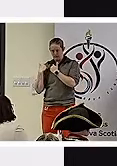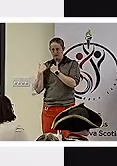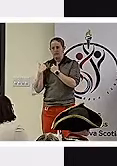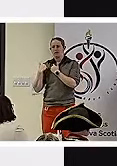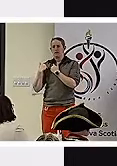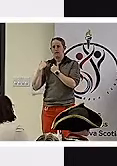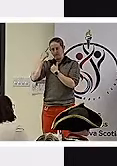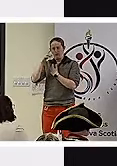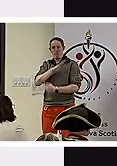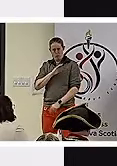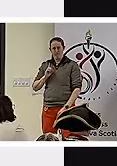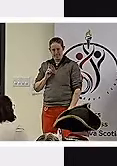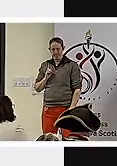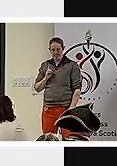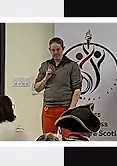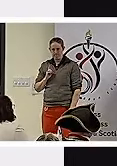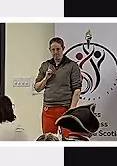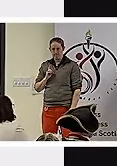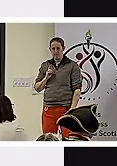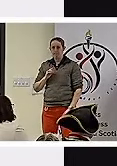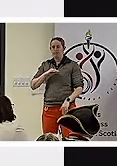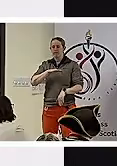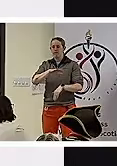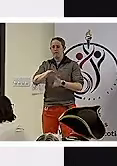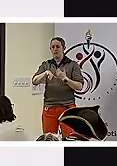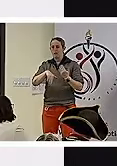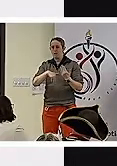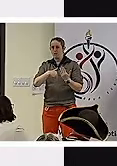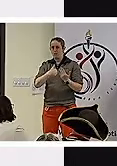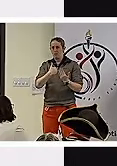on the board. All the participants